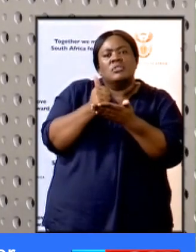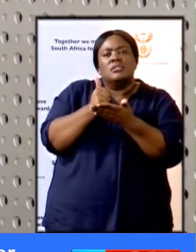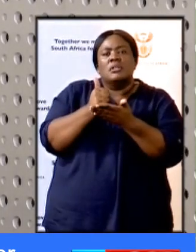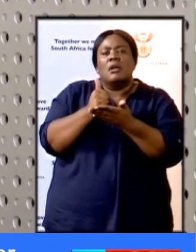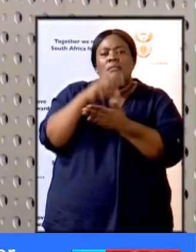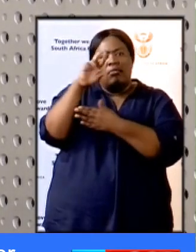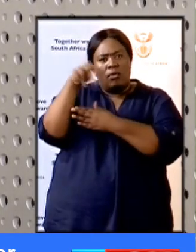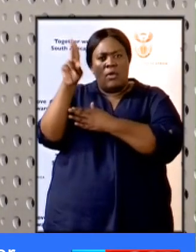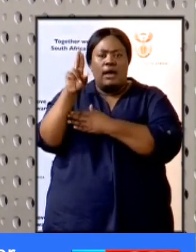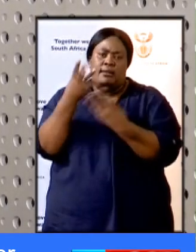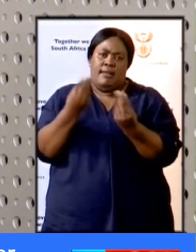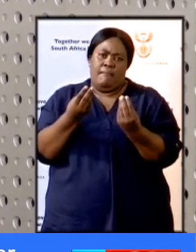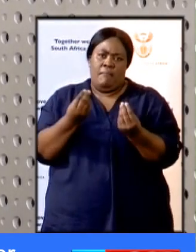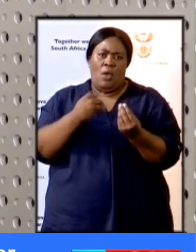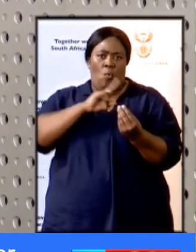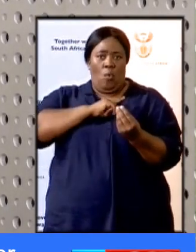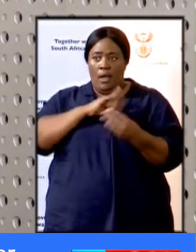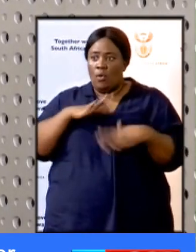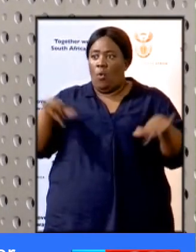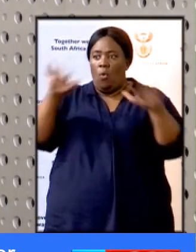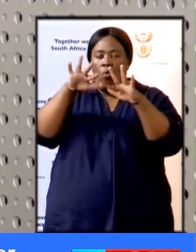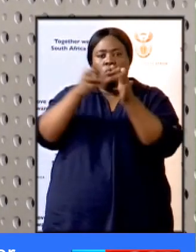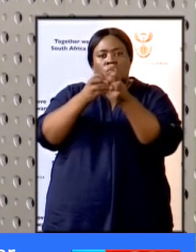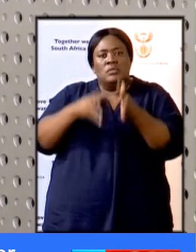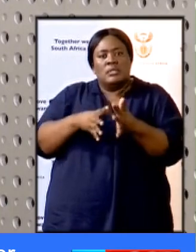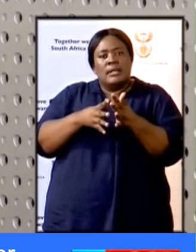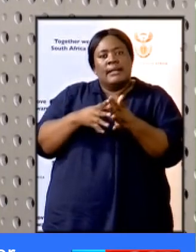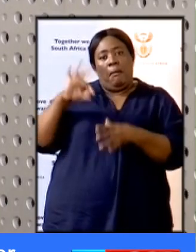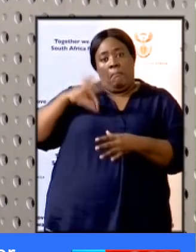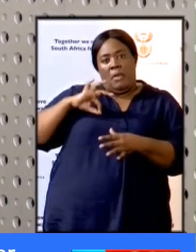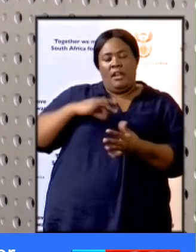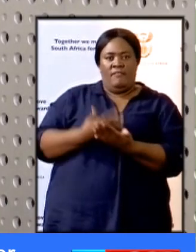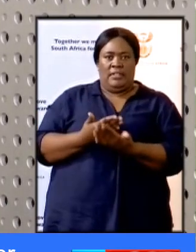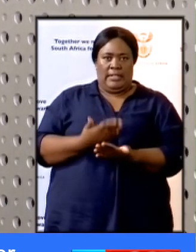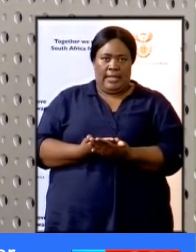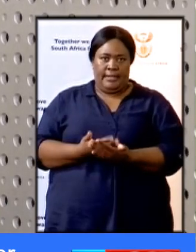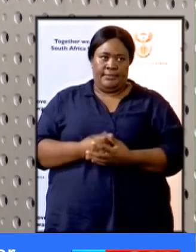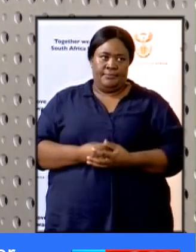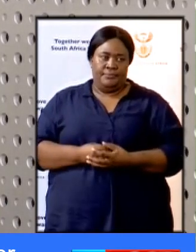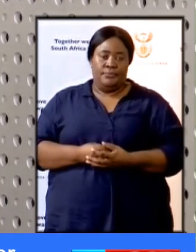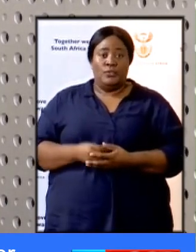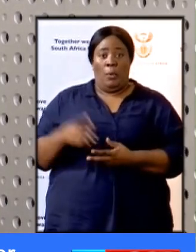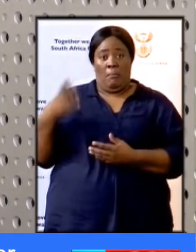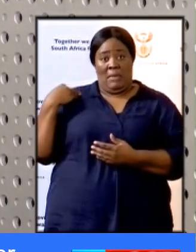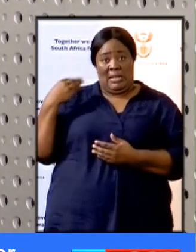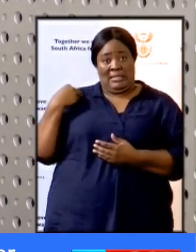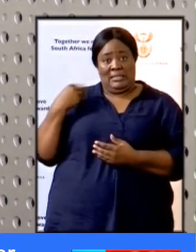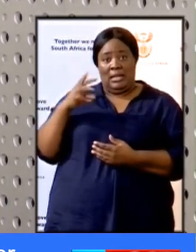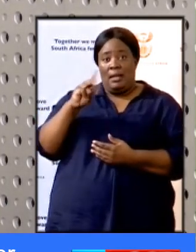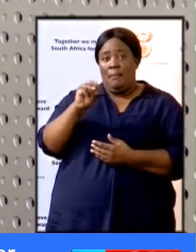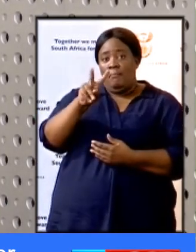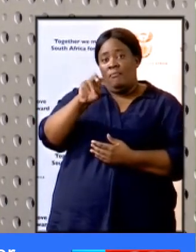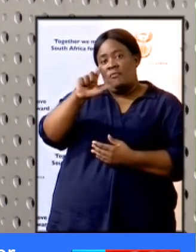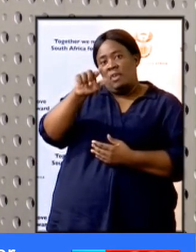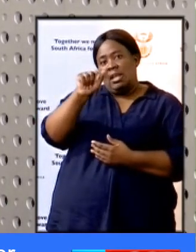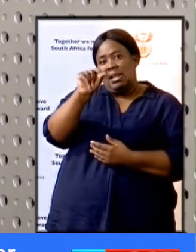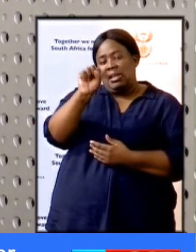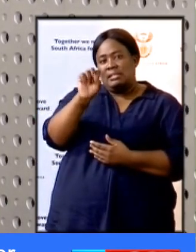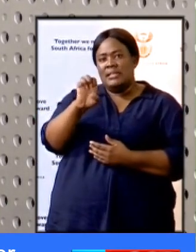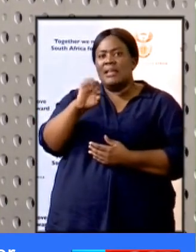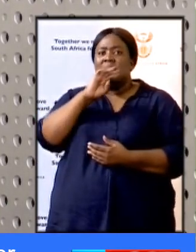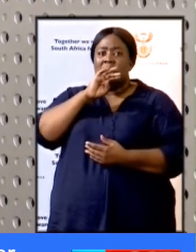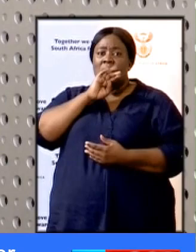benefit. By so saying, Minister Mvelas, we are by no means suggesting we're going to